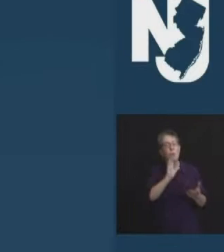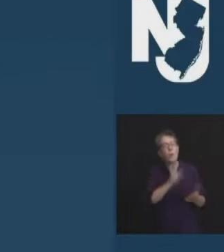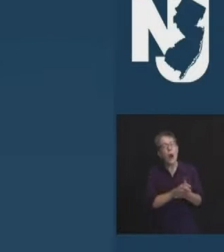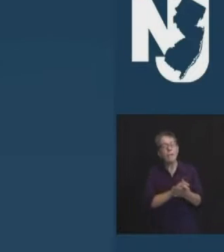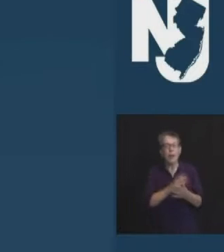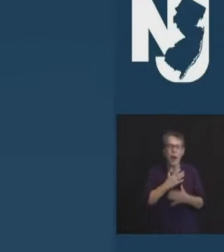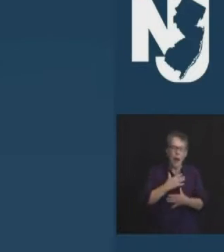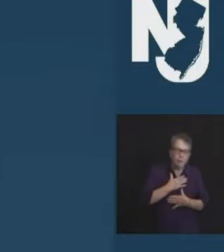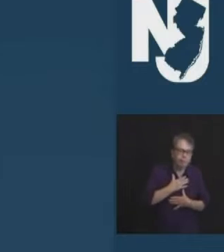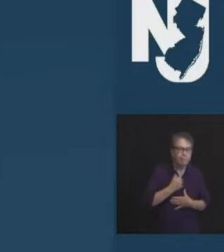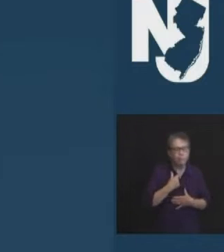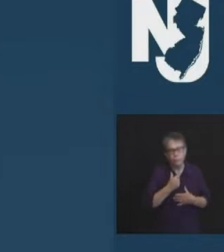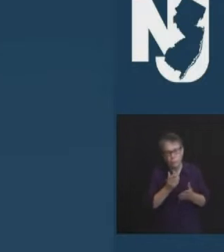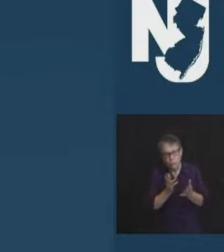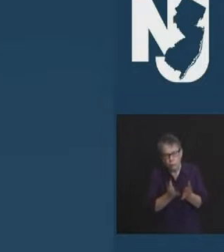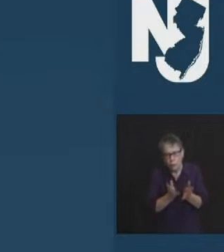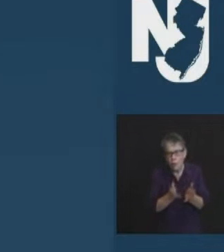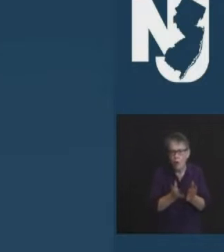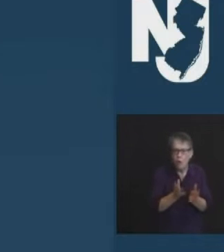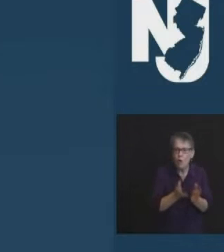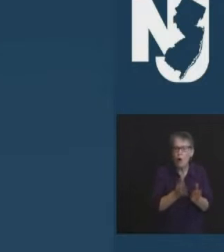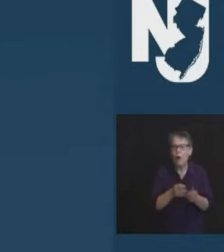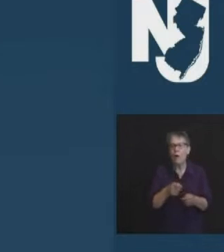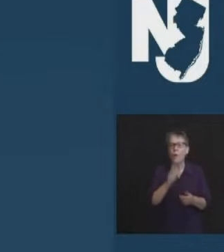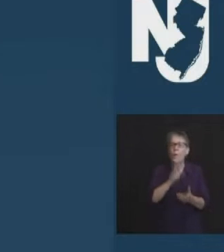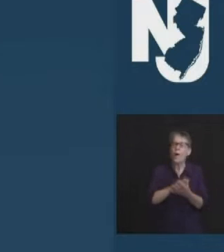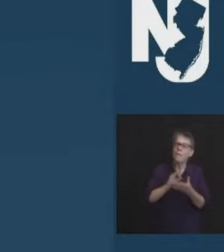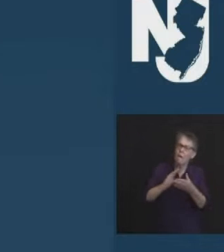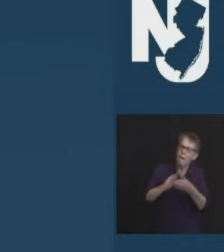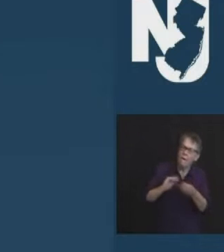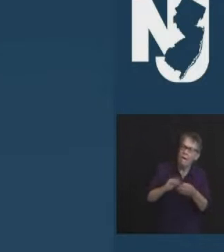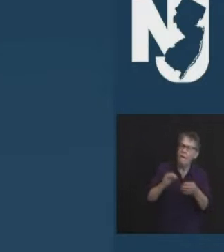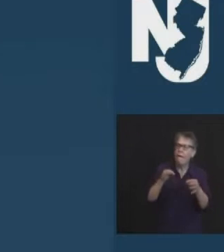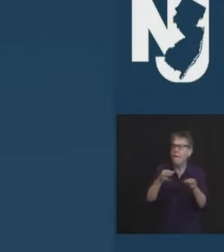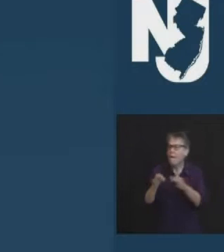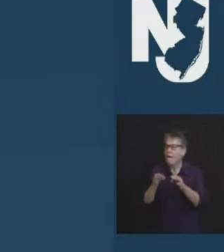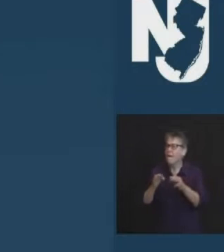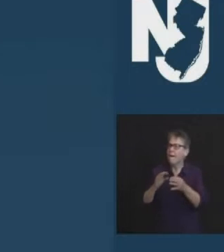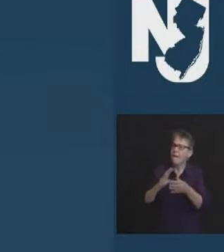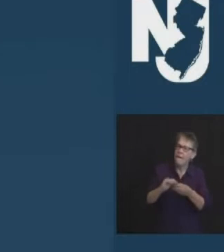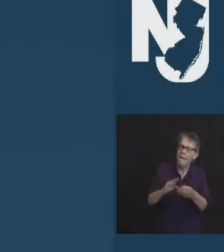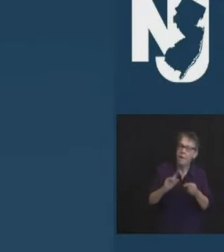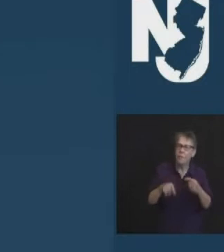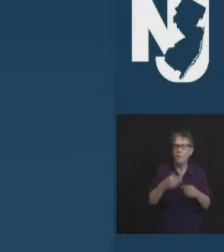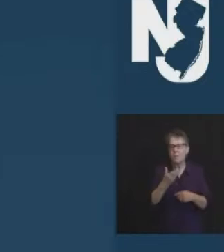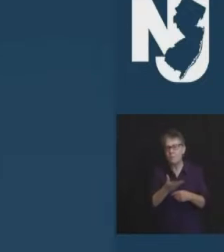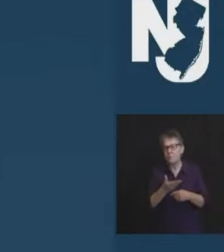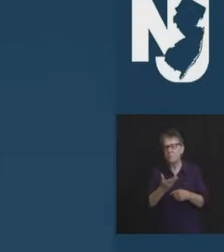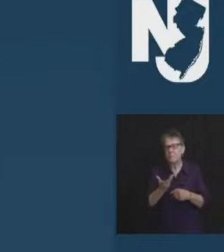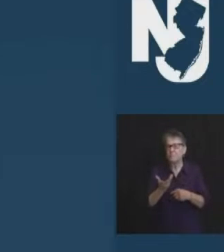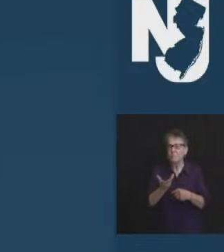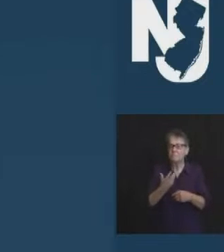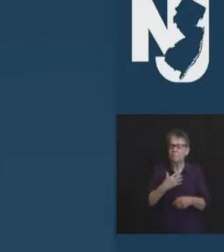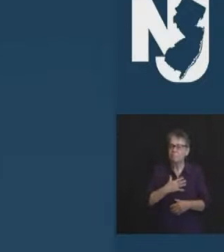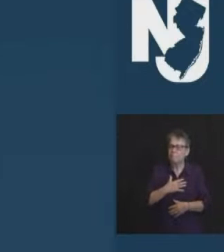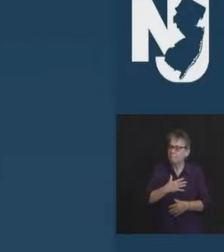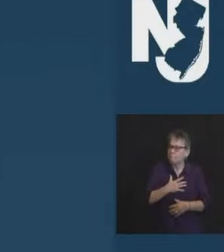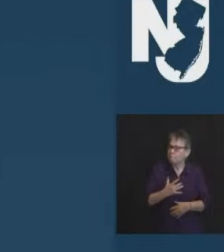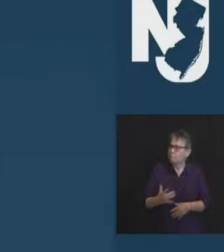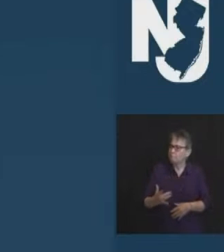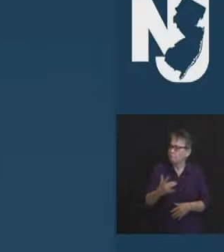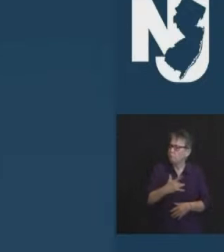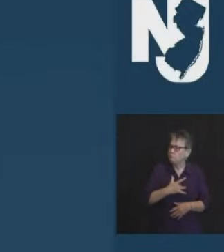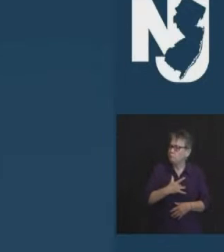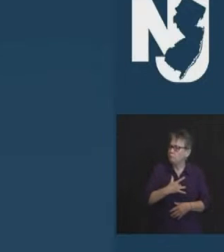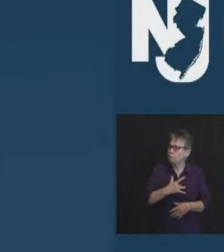What a tremendous piece of human history to have played a role in. For a lifetime spent in New Jersey with service, with thanks for